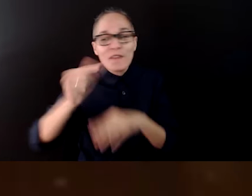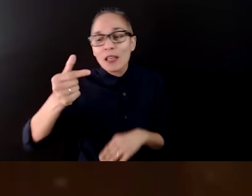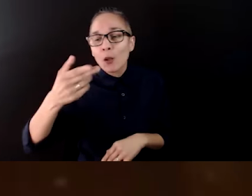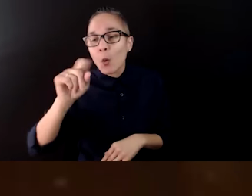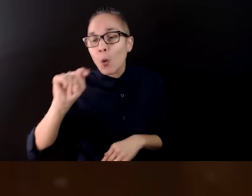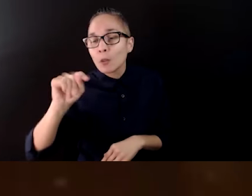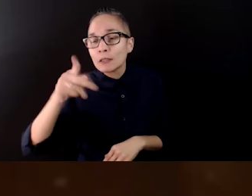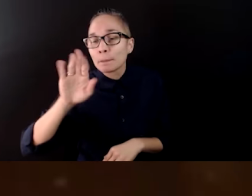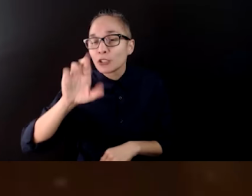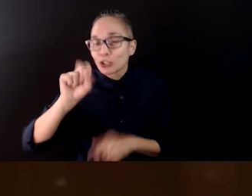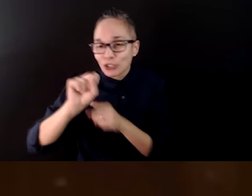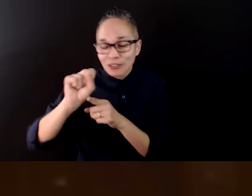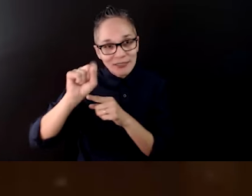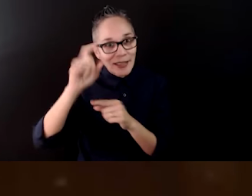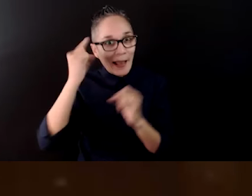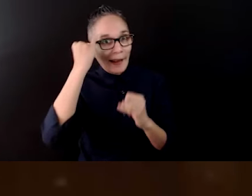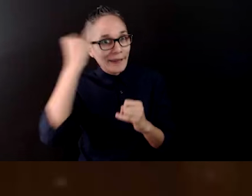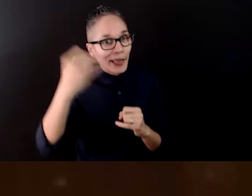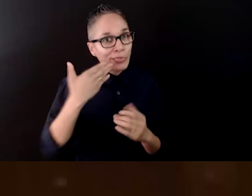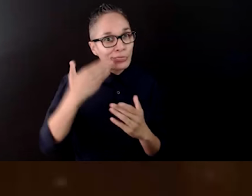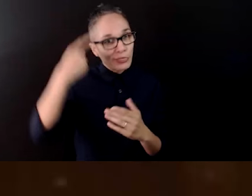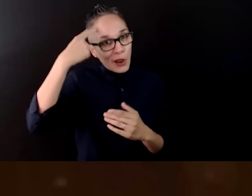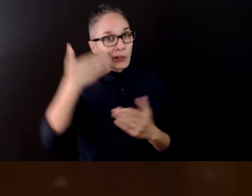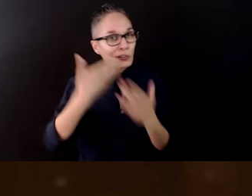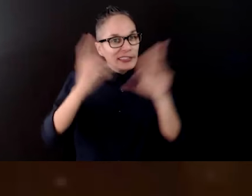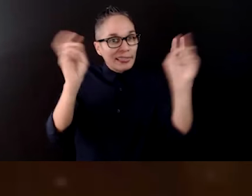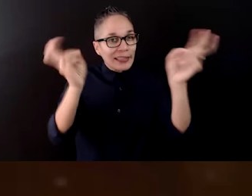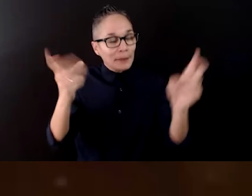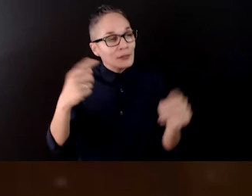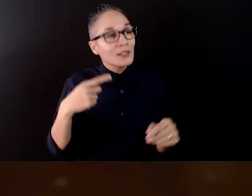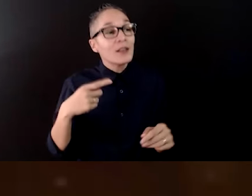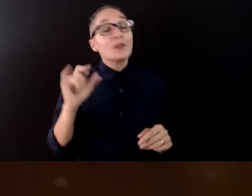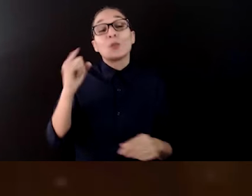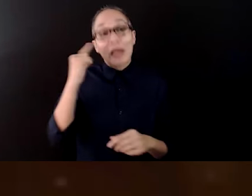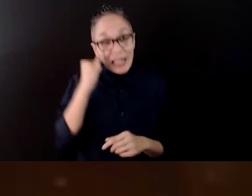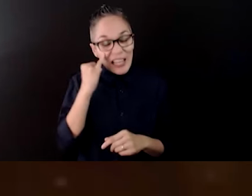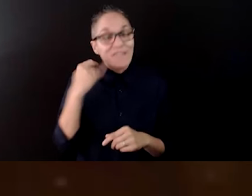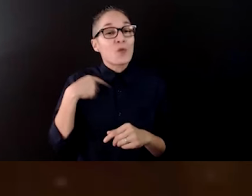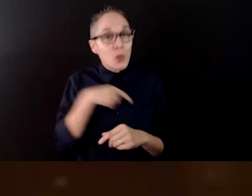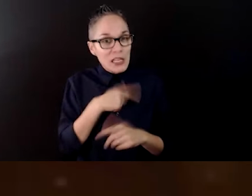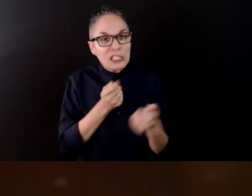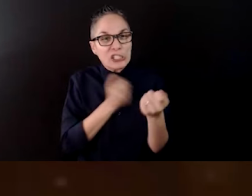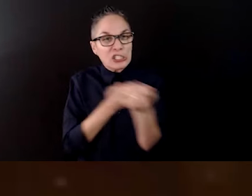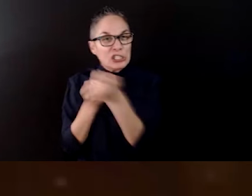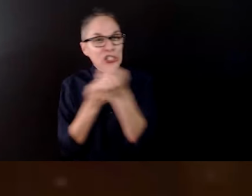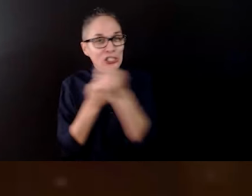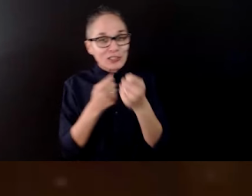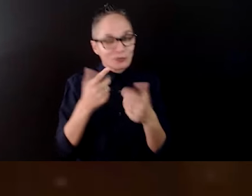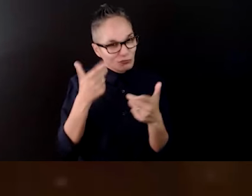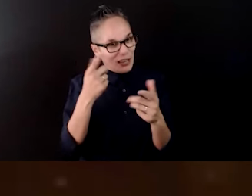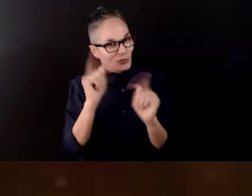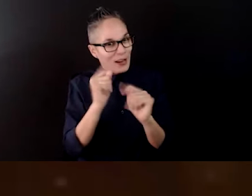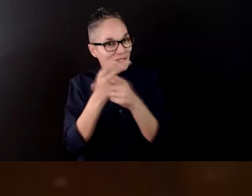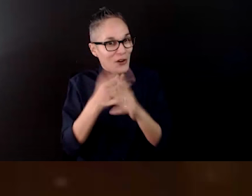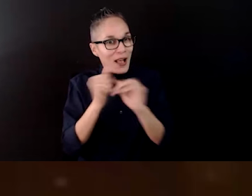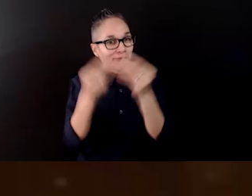cosplay. Can't find anything. We don't have. So if we do this again, we will cosplay. I never